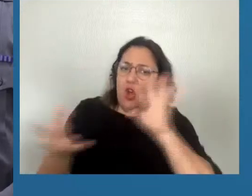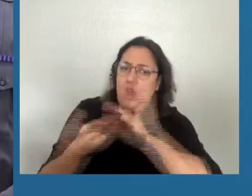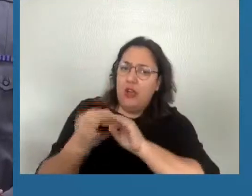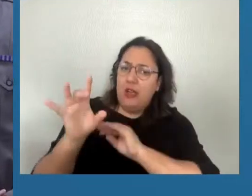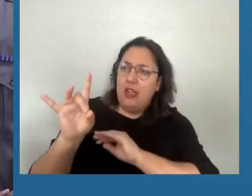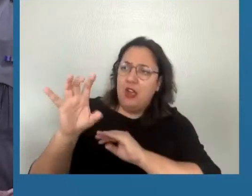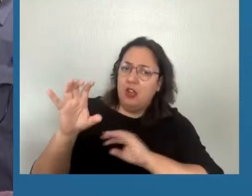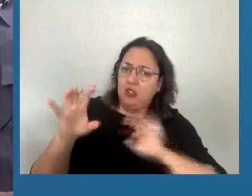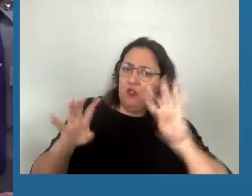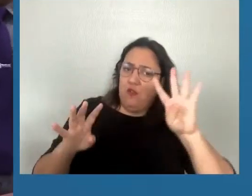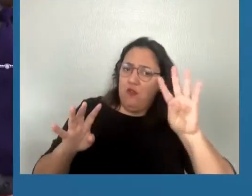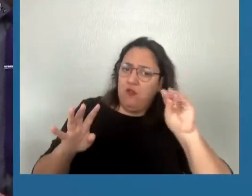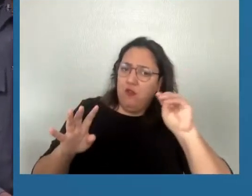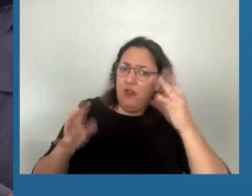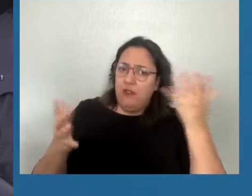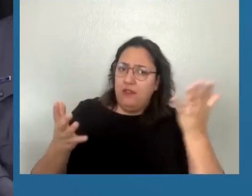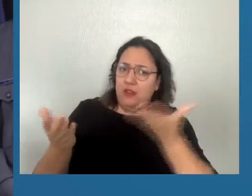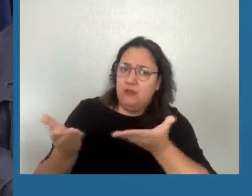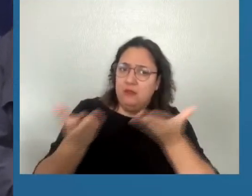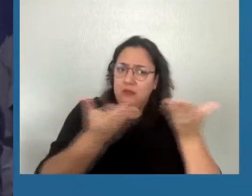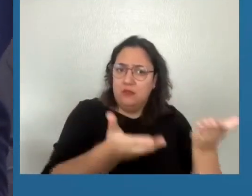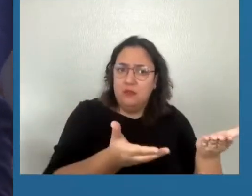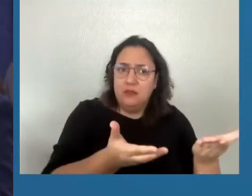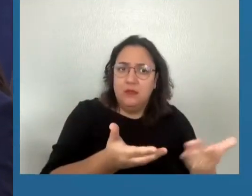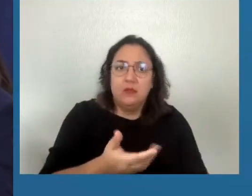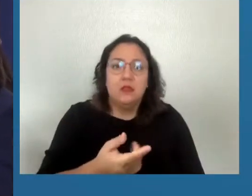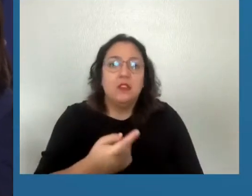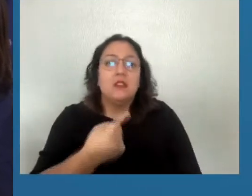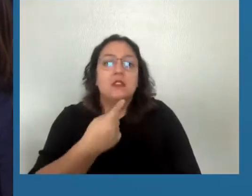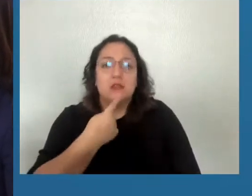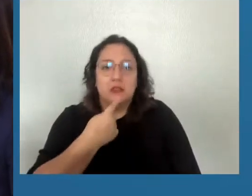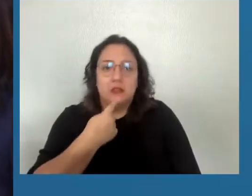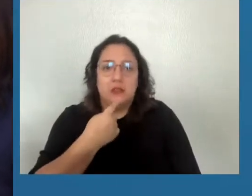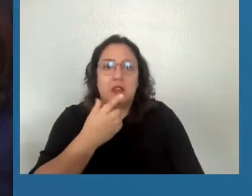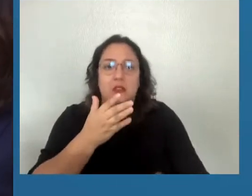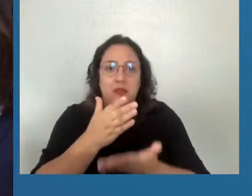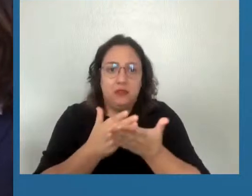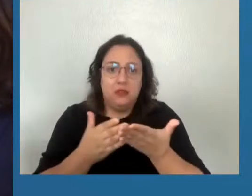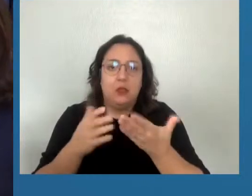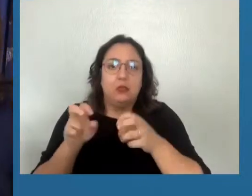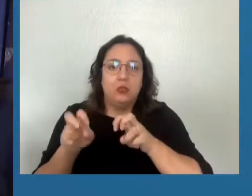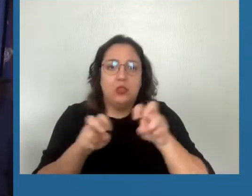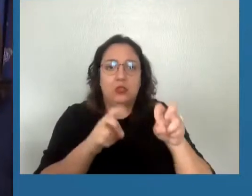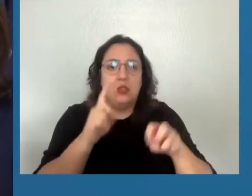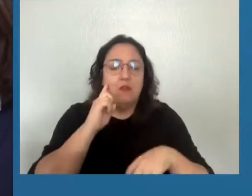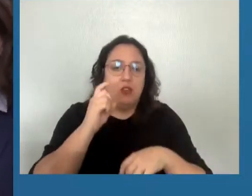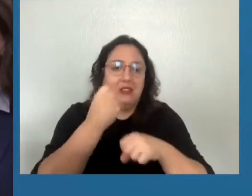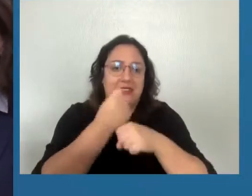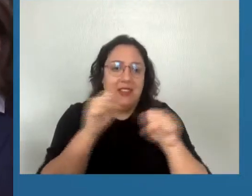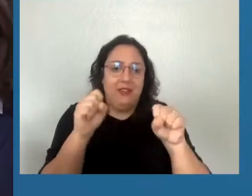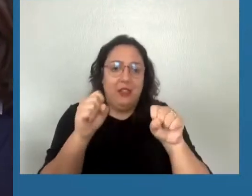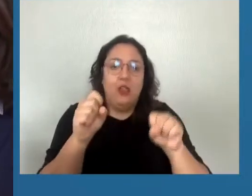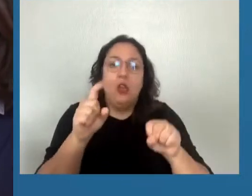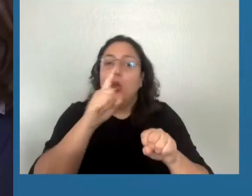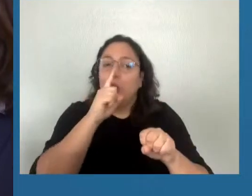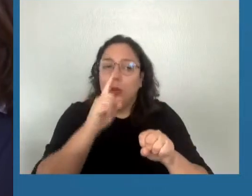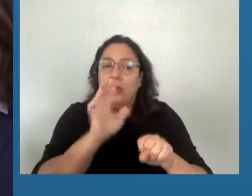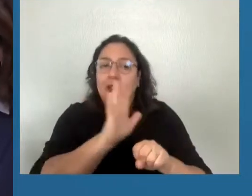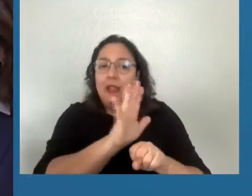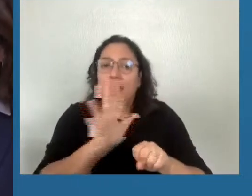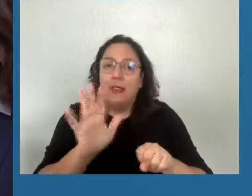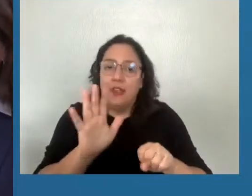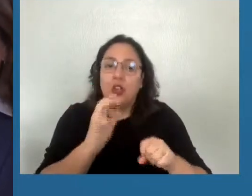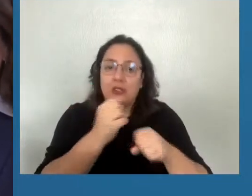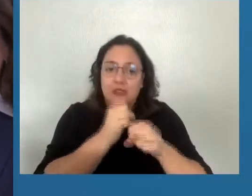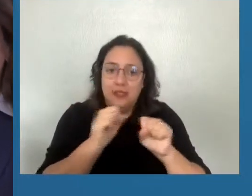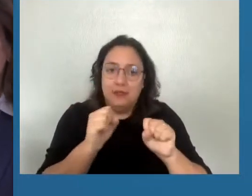are additionals, and we have transferred yesterday for safety. It's all about the safety of the individuals, both who are